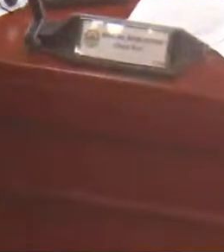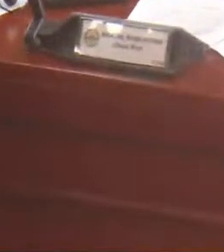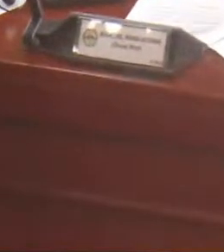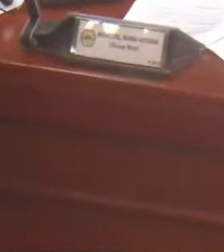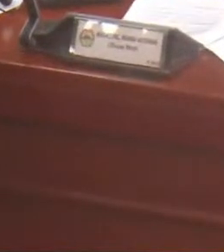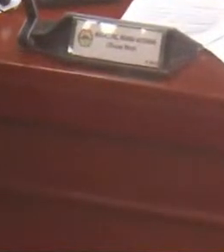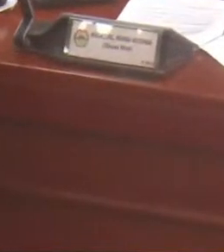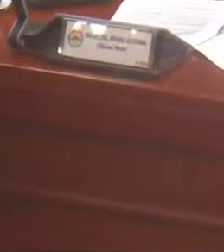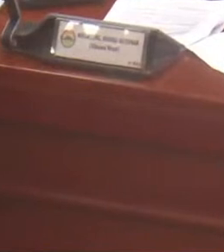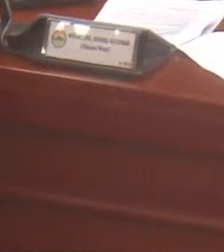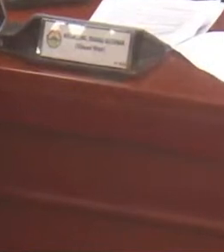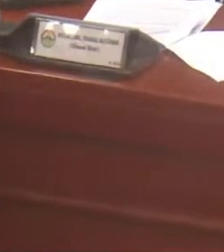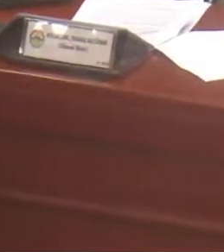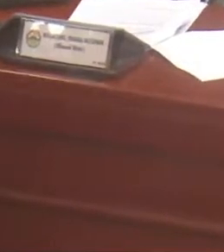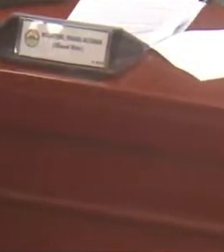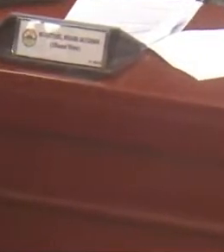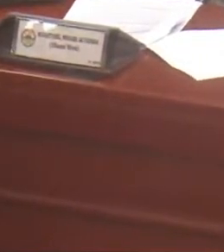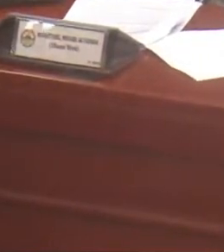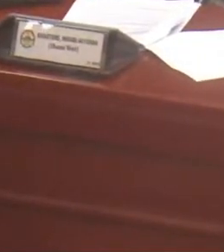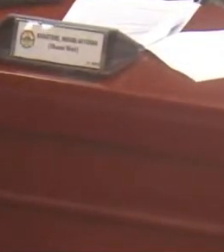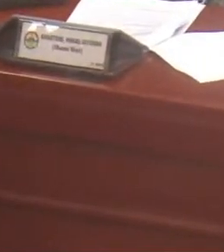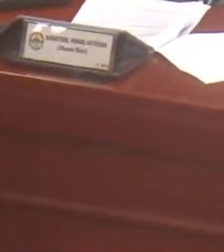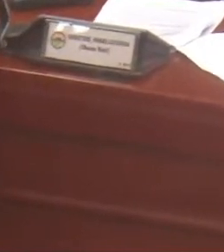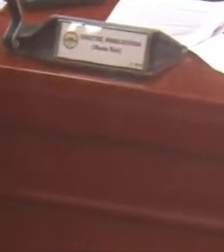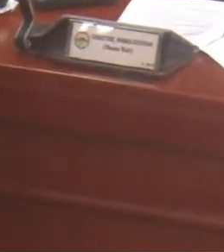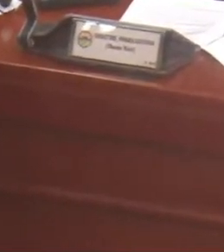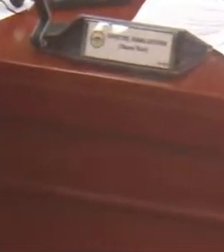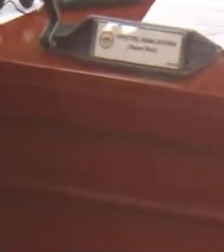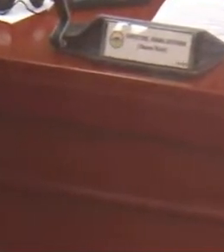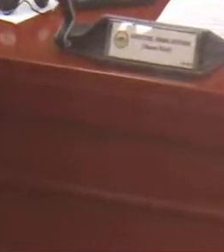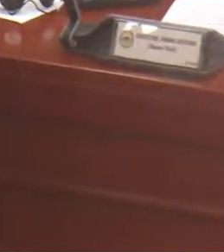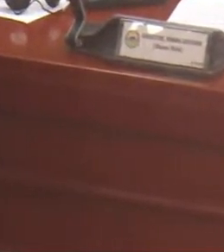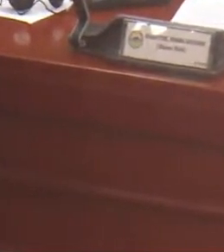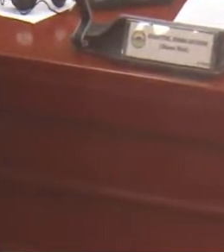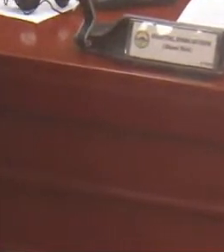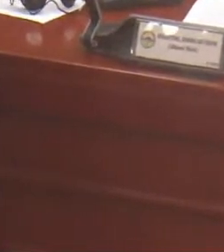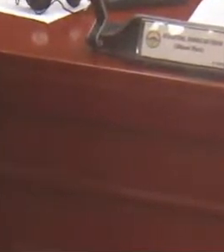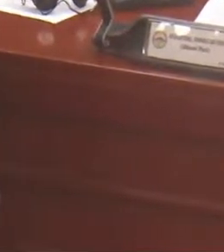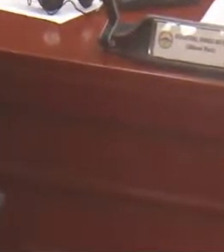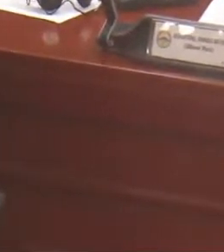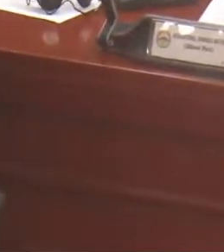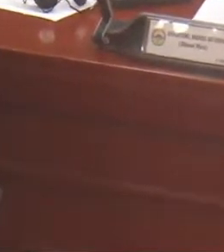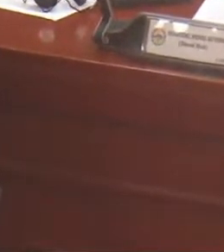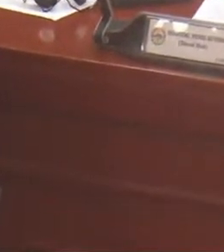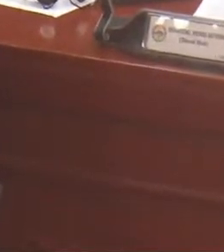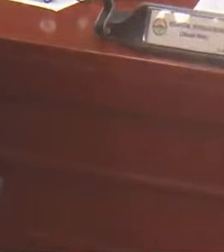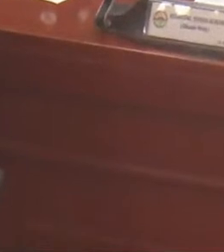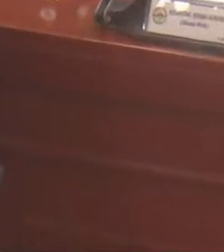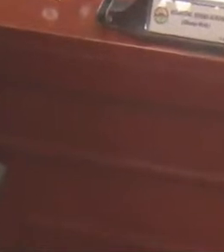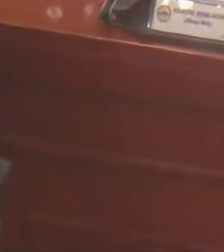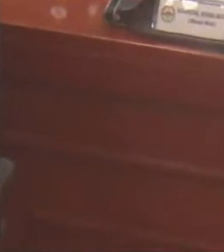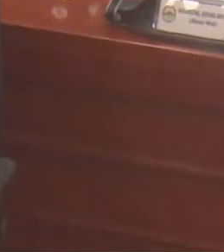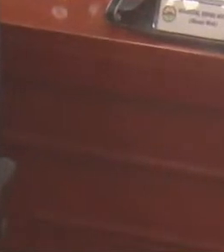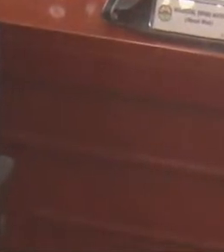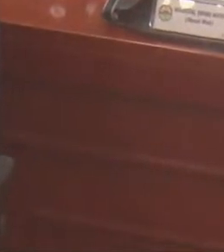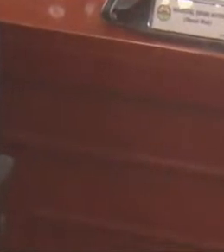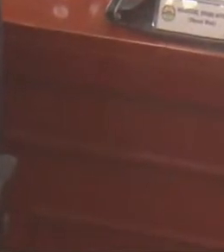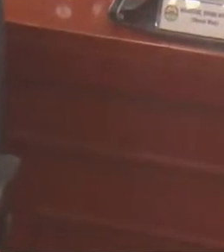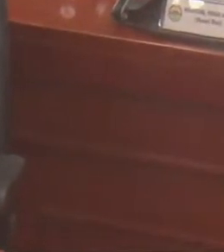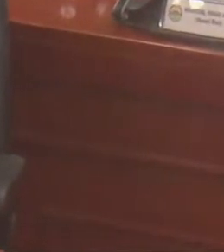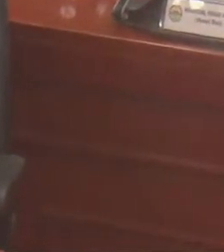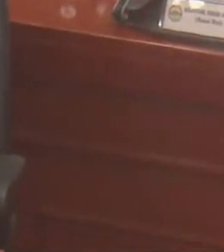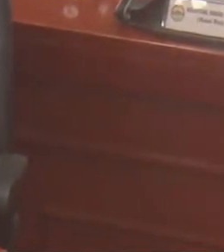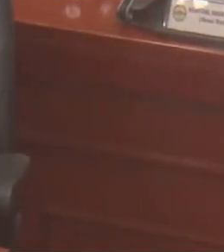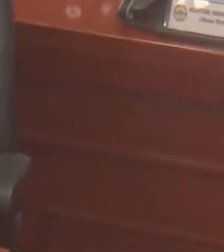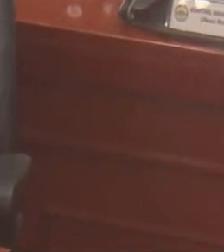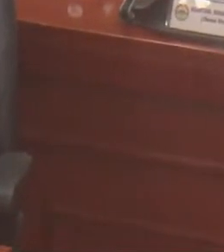on behalf of the House and on my own part, I wish to extend a very warm